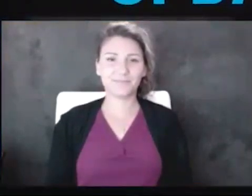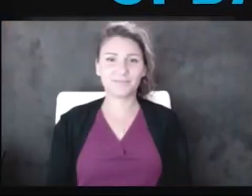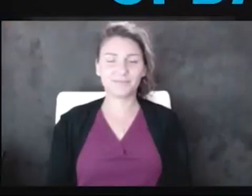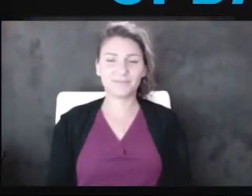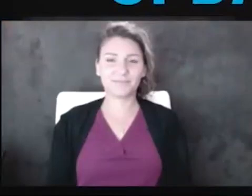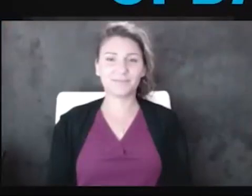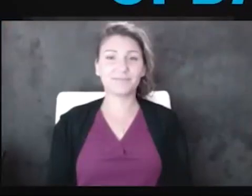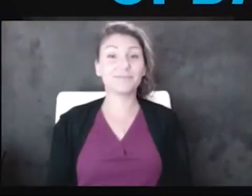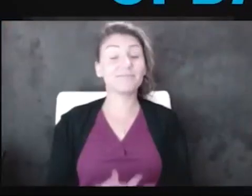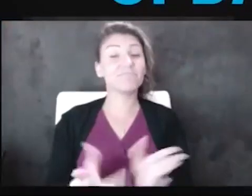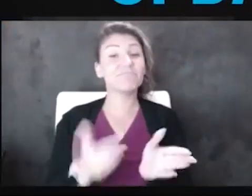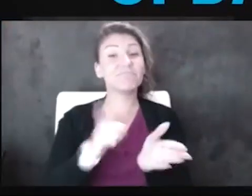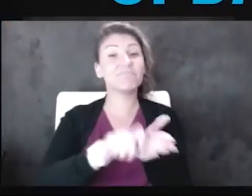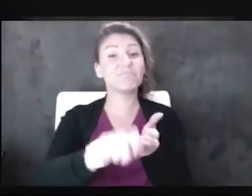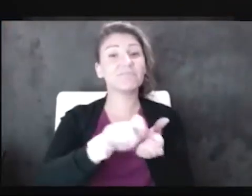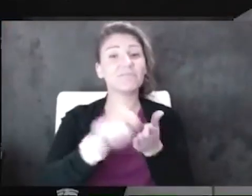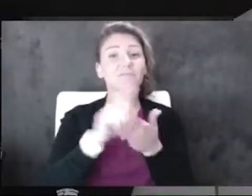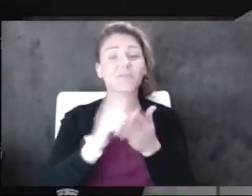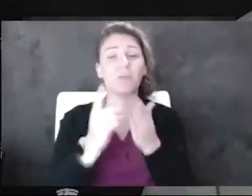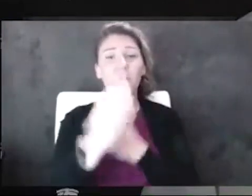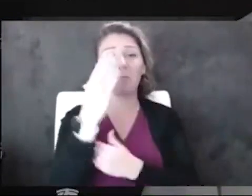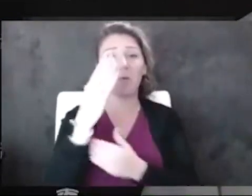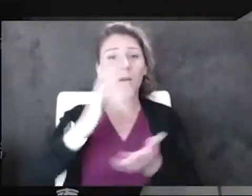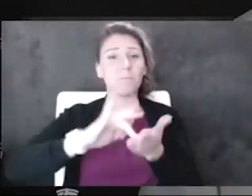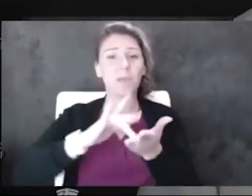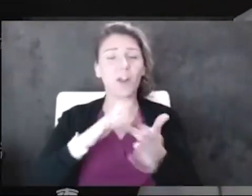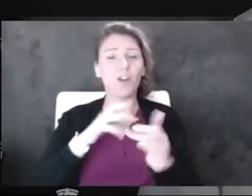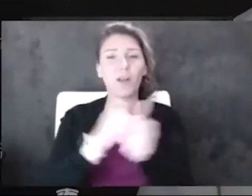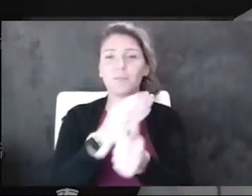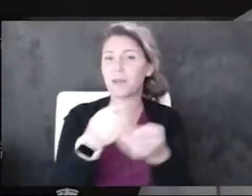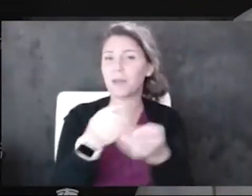Subscribe to our morning medical update and open mics